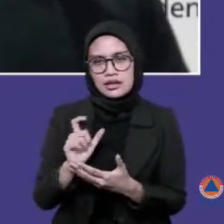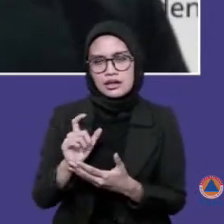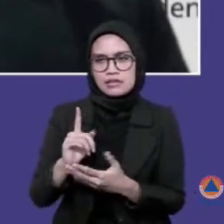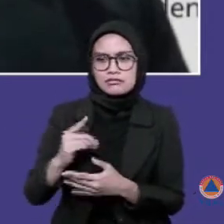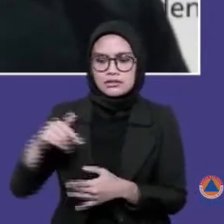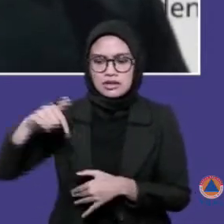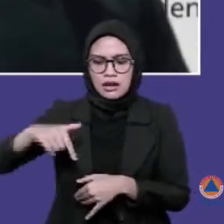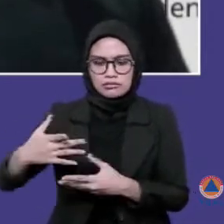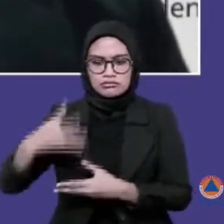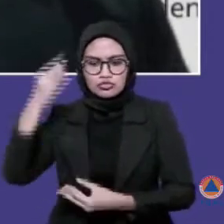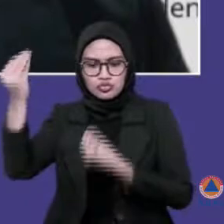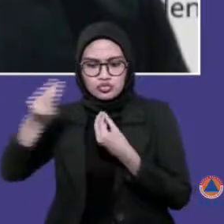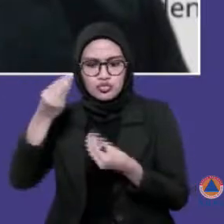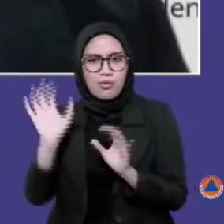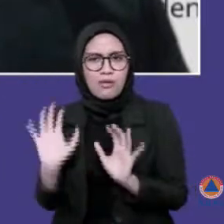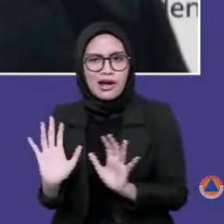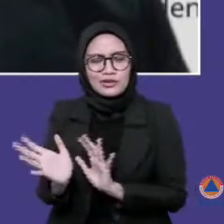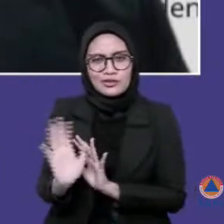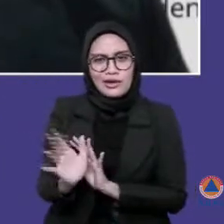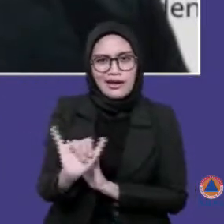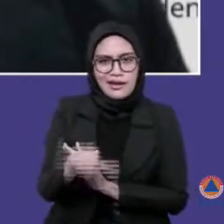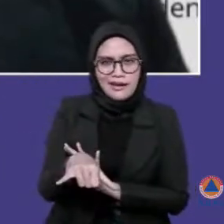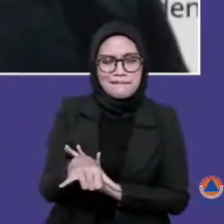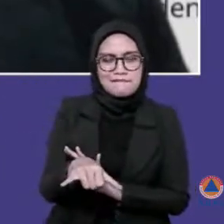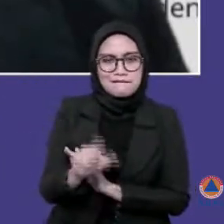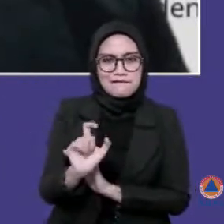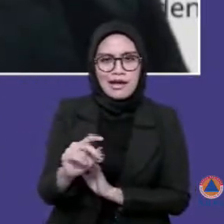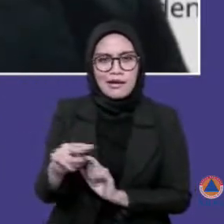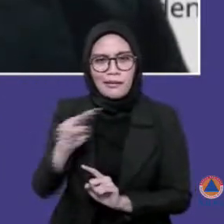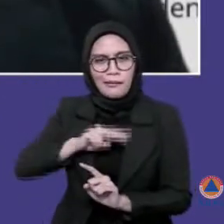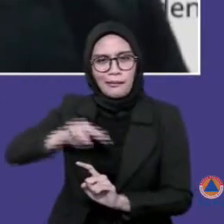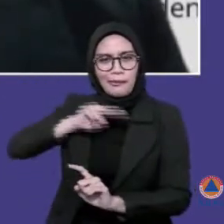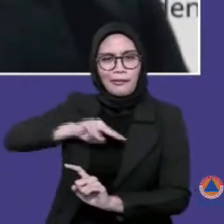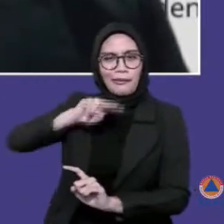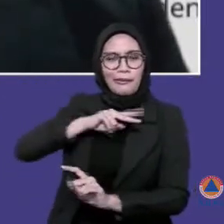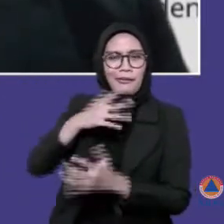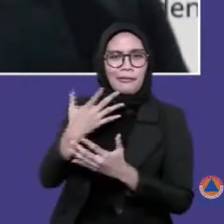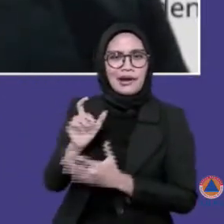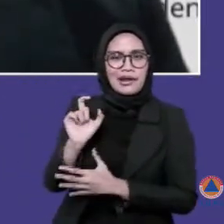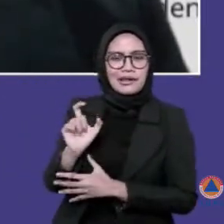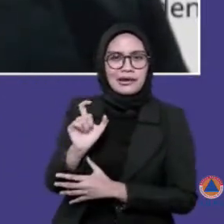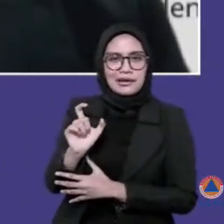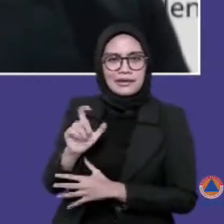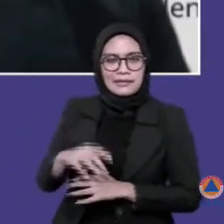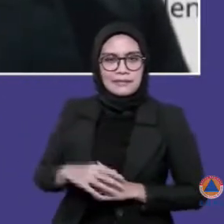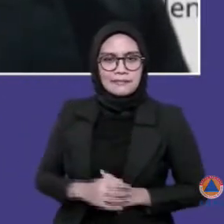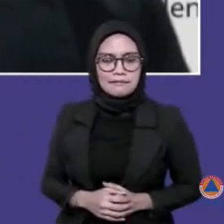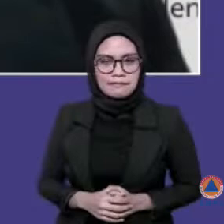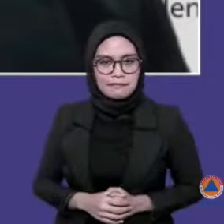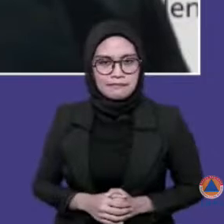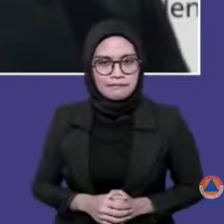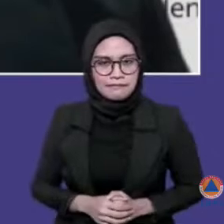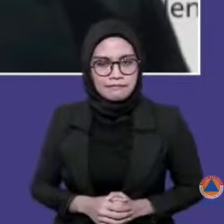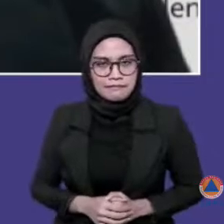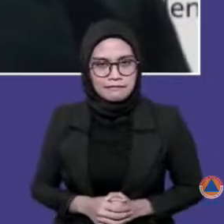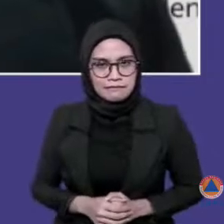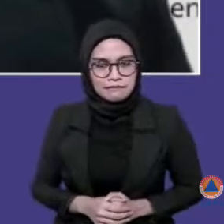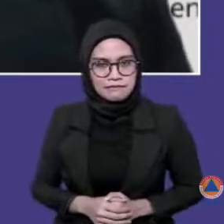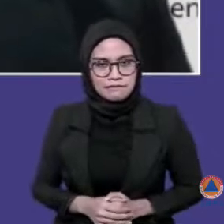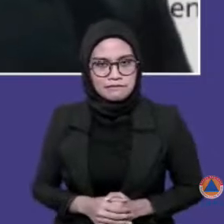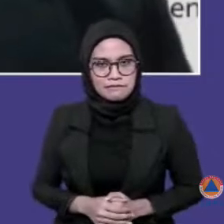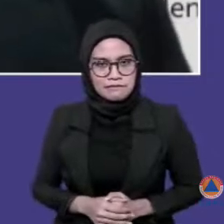tourism as well. And we also have, but it should be a fun event. We have an exciting